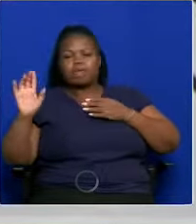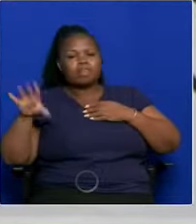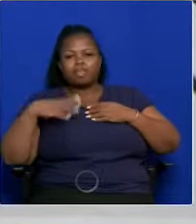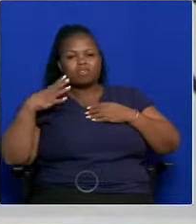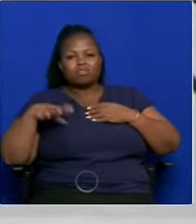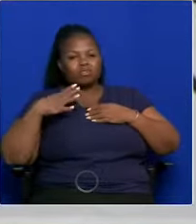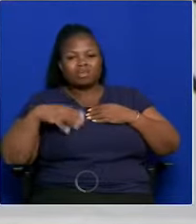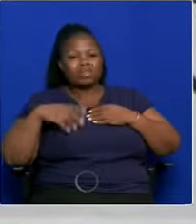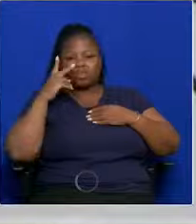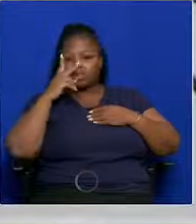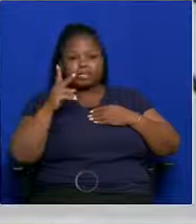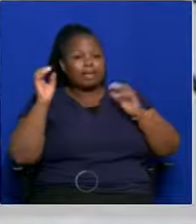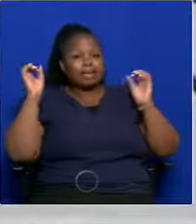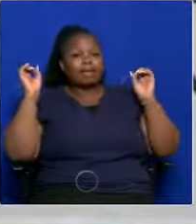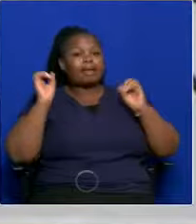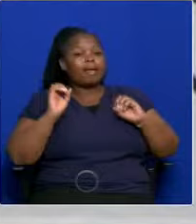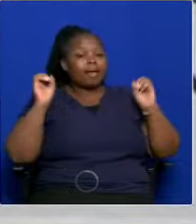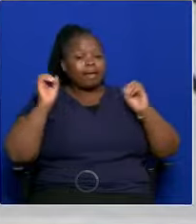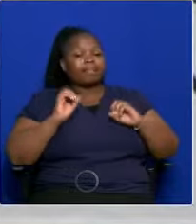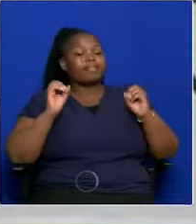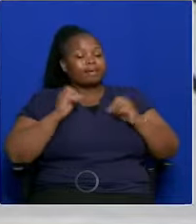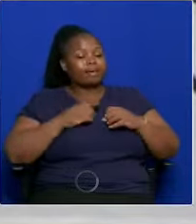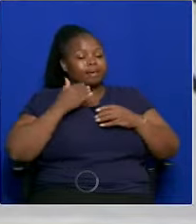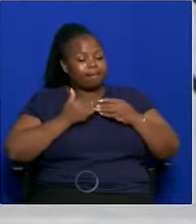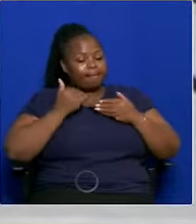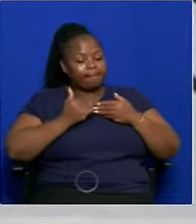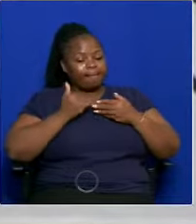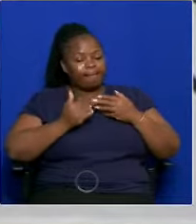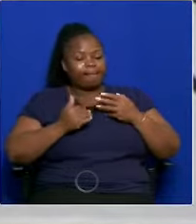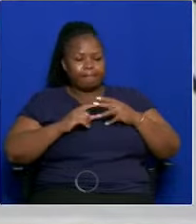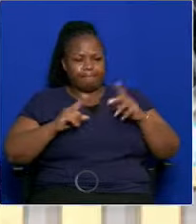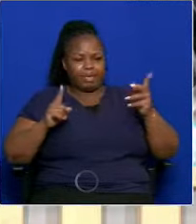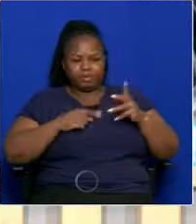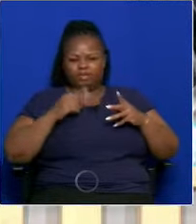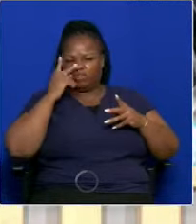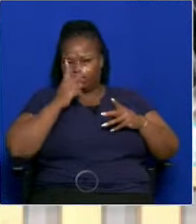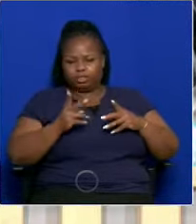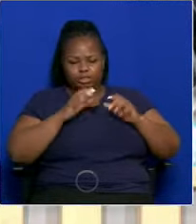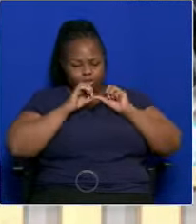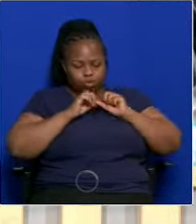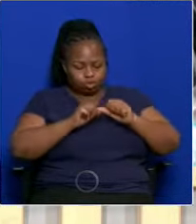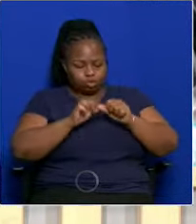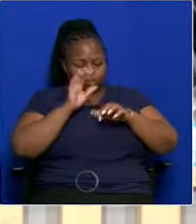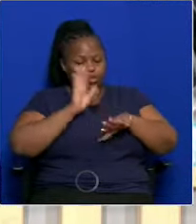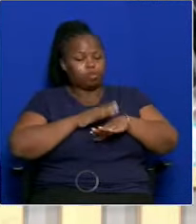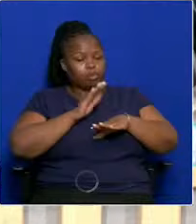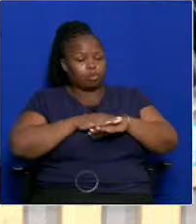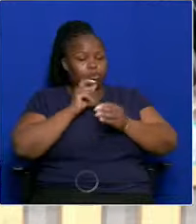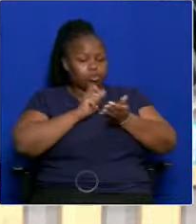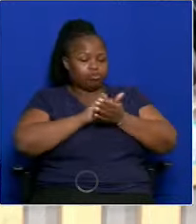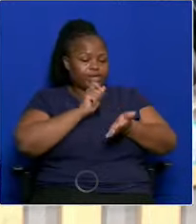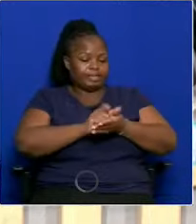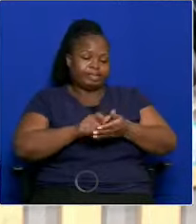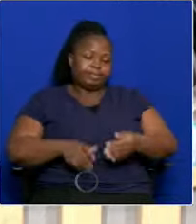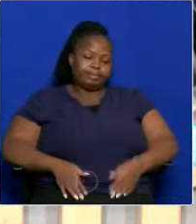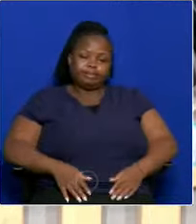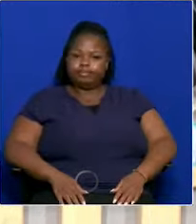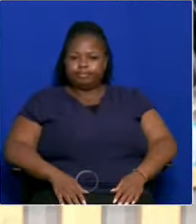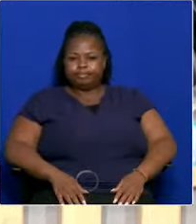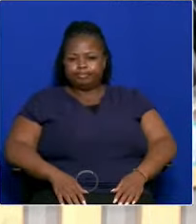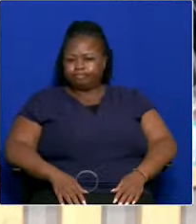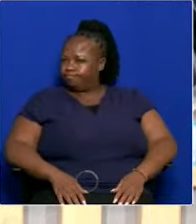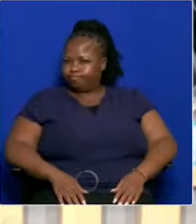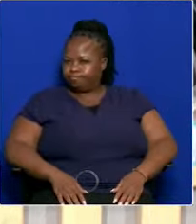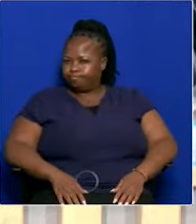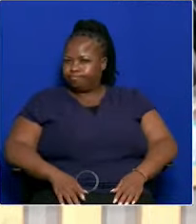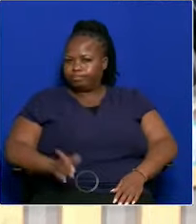any pattern, unless if ever we're writing it. General, it can't be that just because